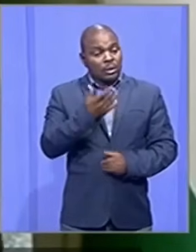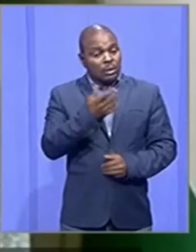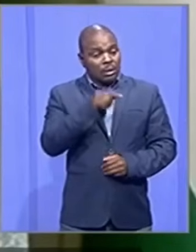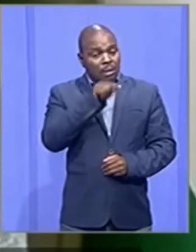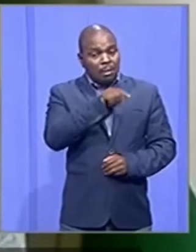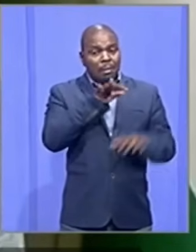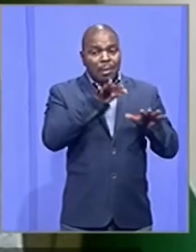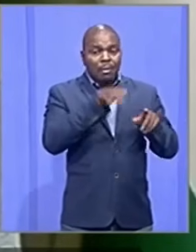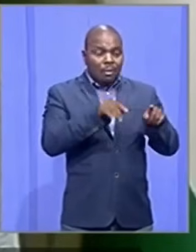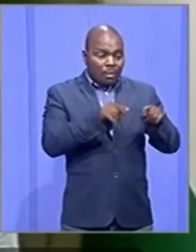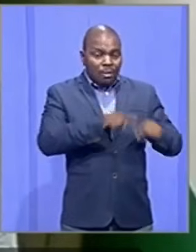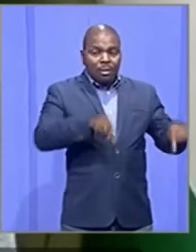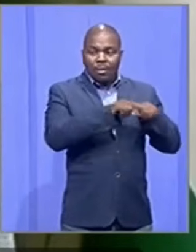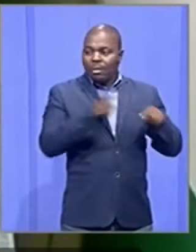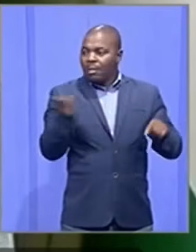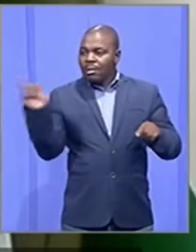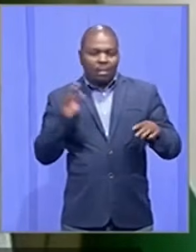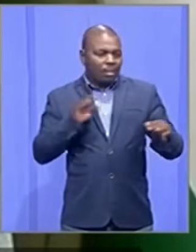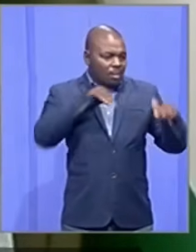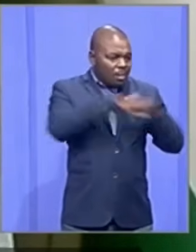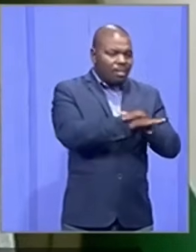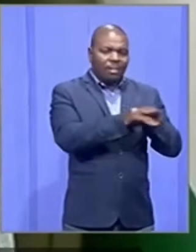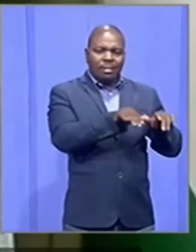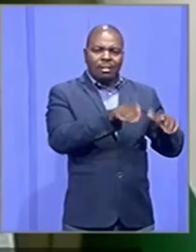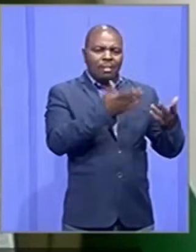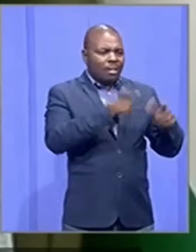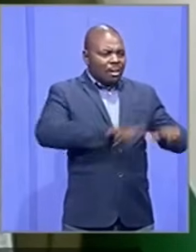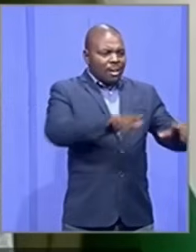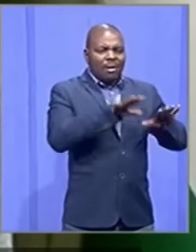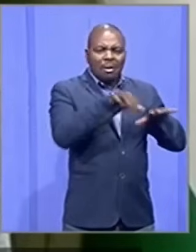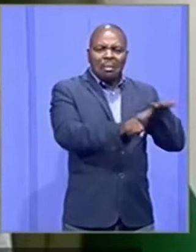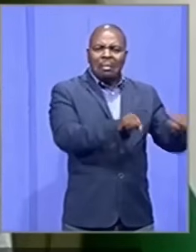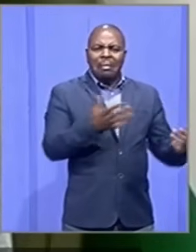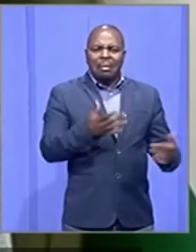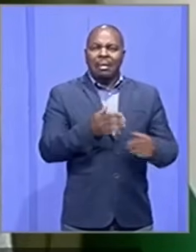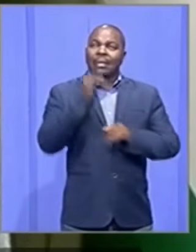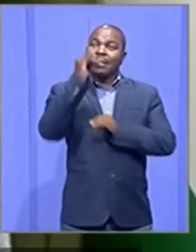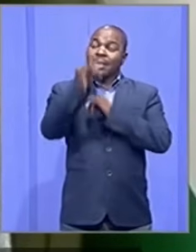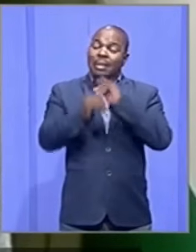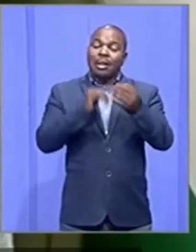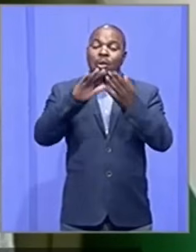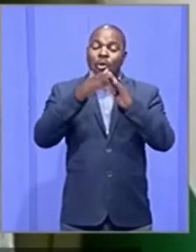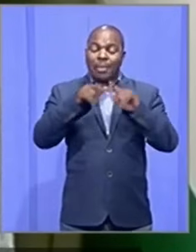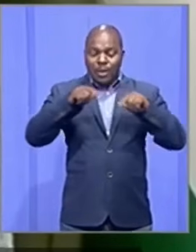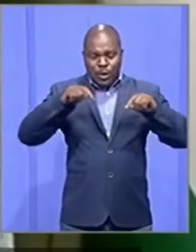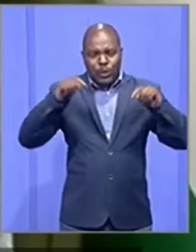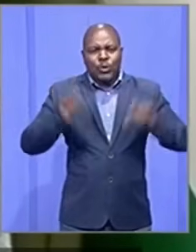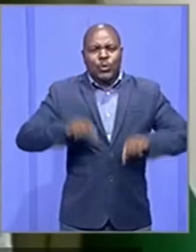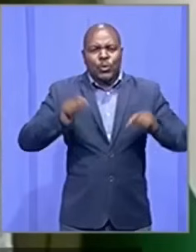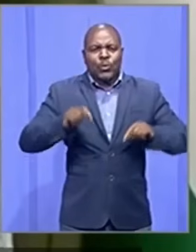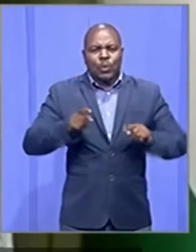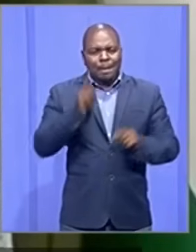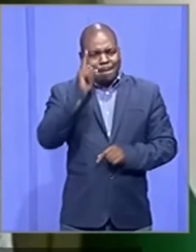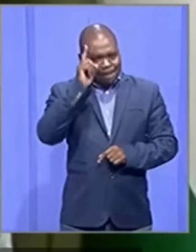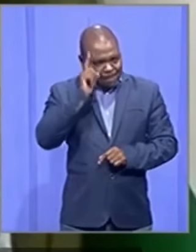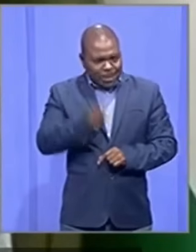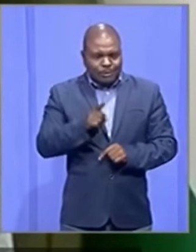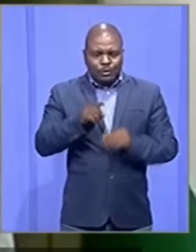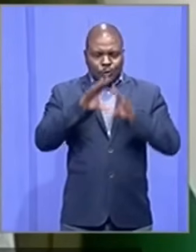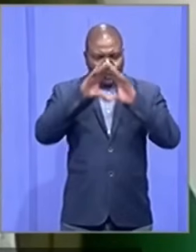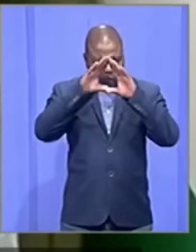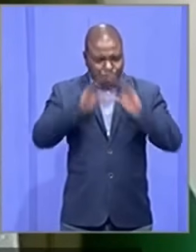people under occupation. The international community should act immediately to bring an end to